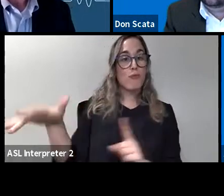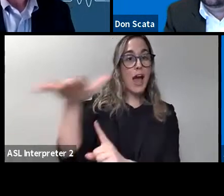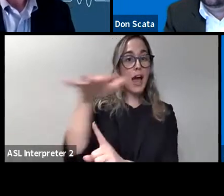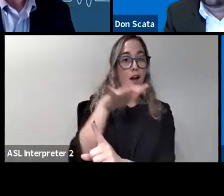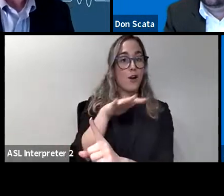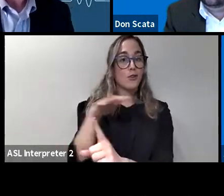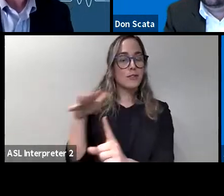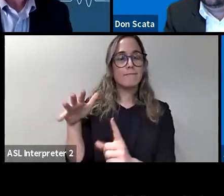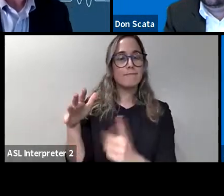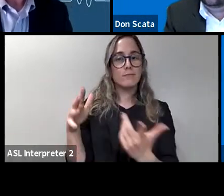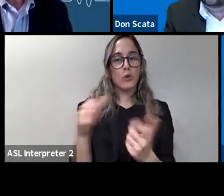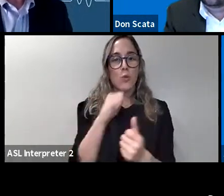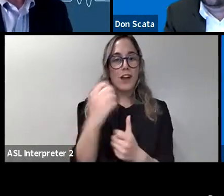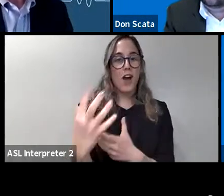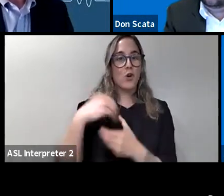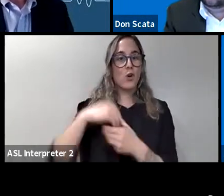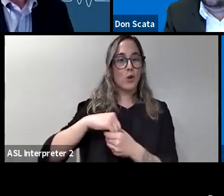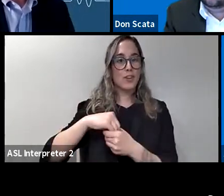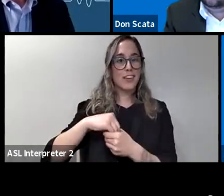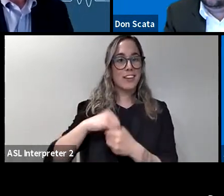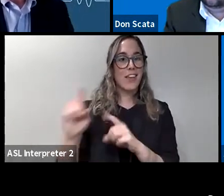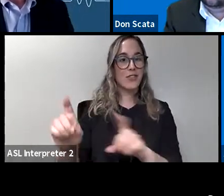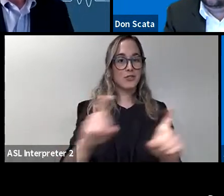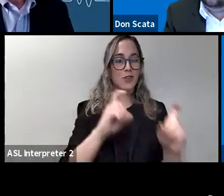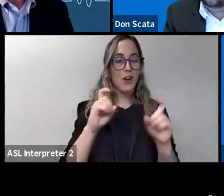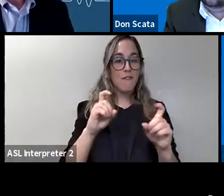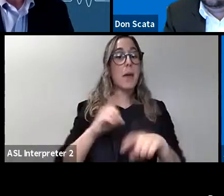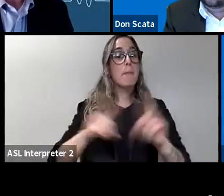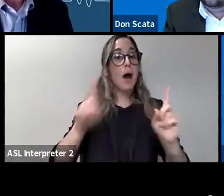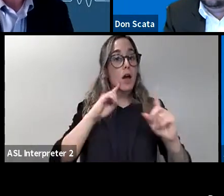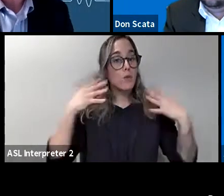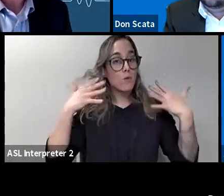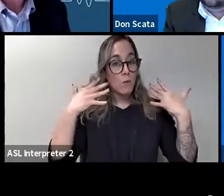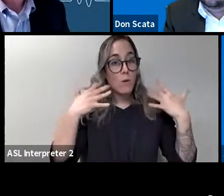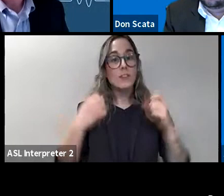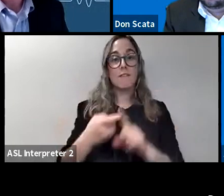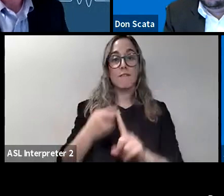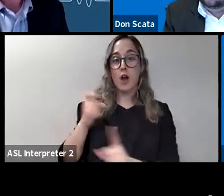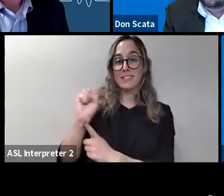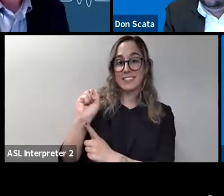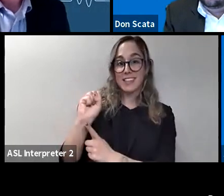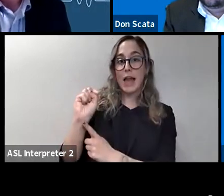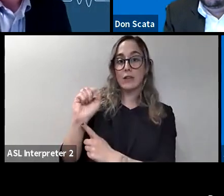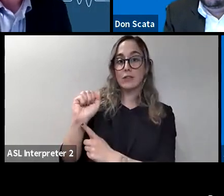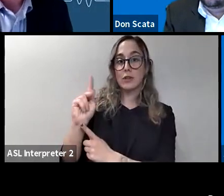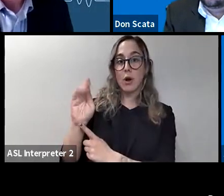not included in the survey, but the noise from Seattle Tacoma's